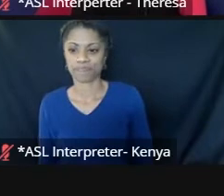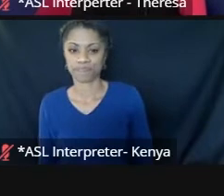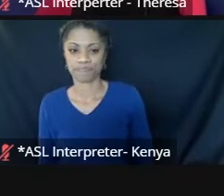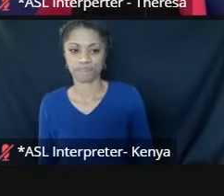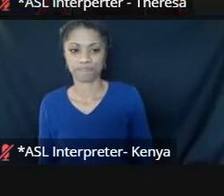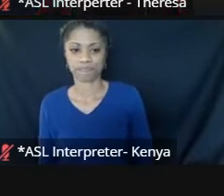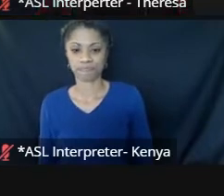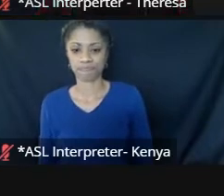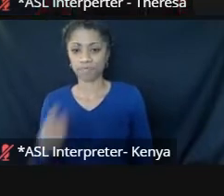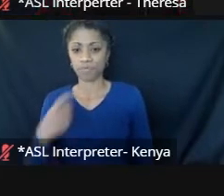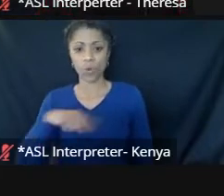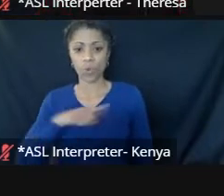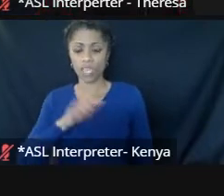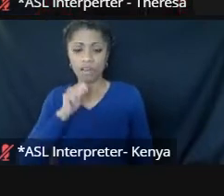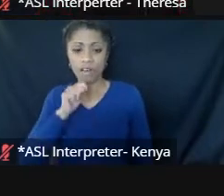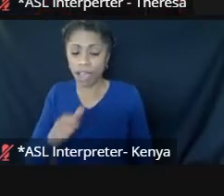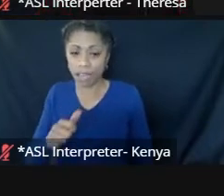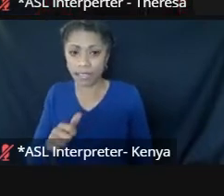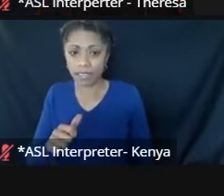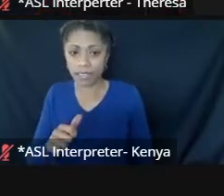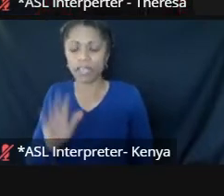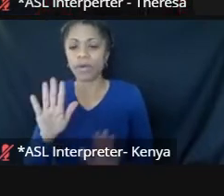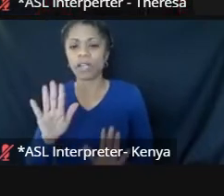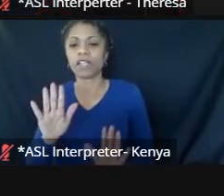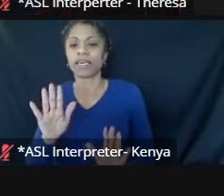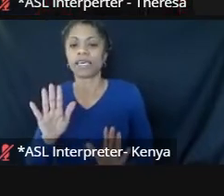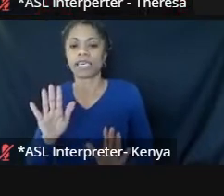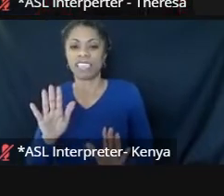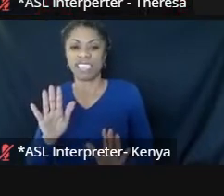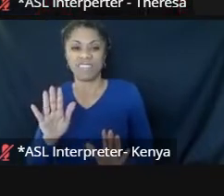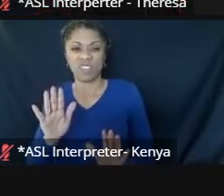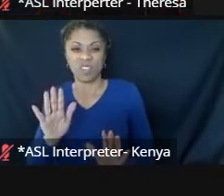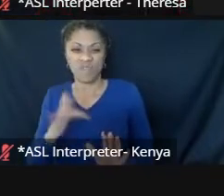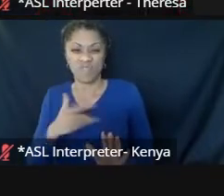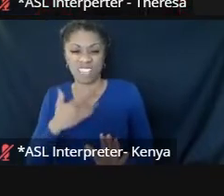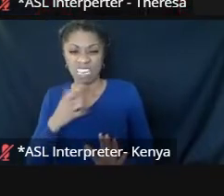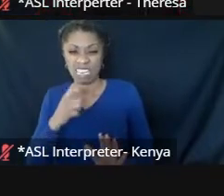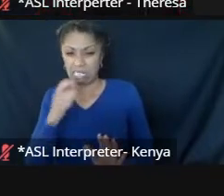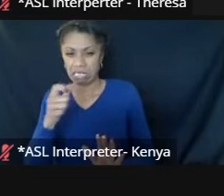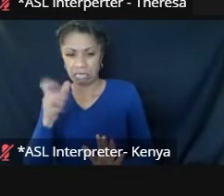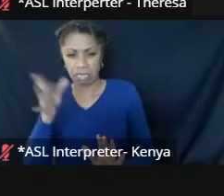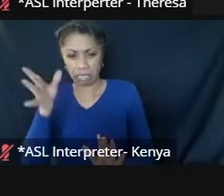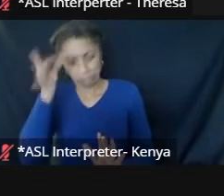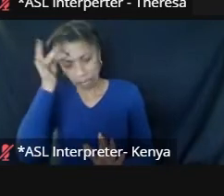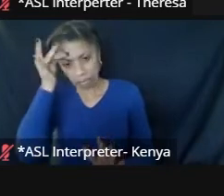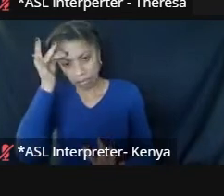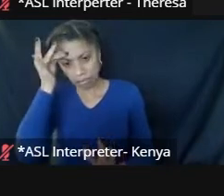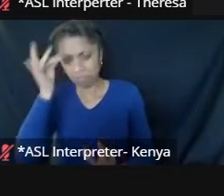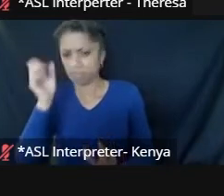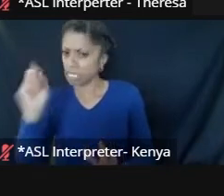Or not. If there's something that doesn't feel like it doesn't stick, that's okay too.